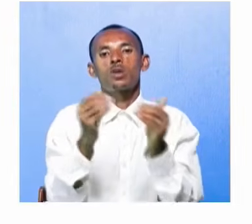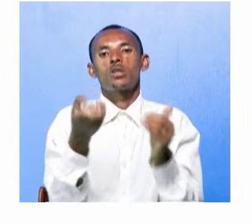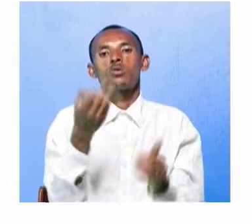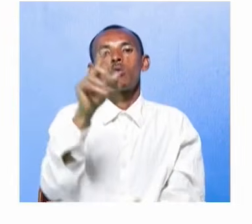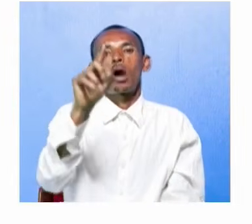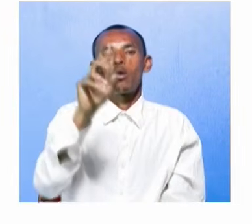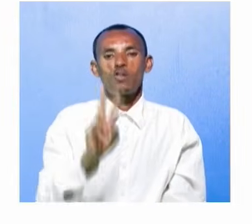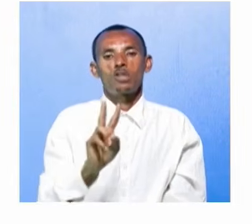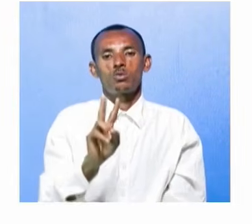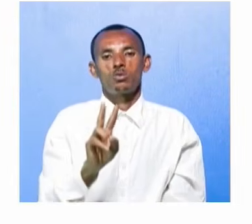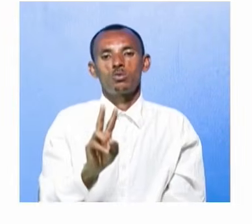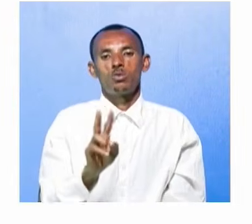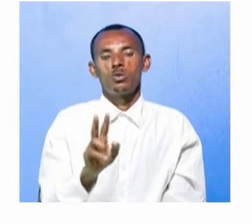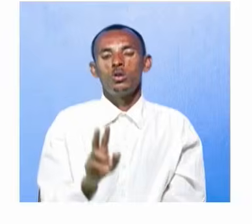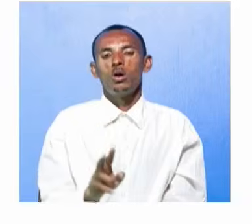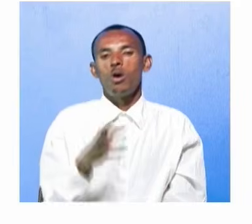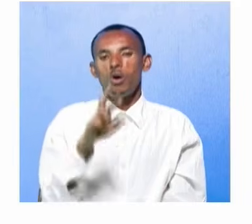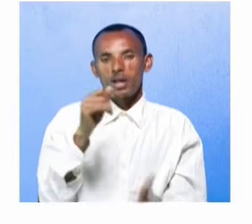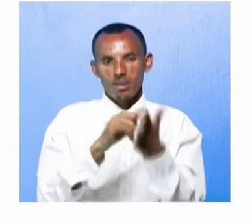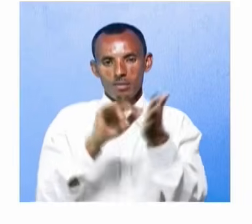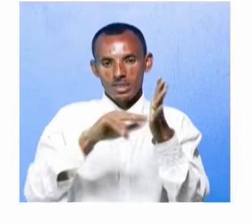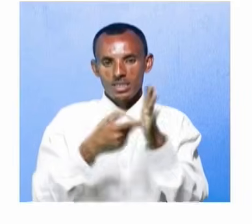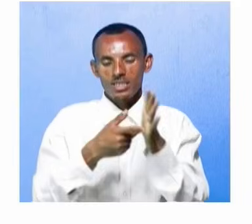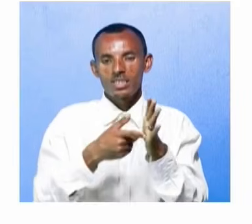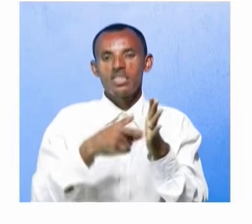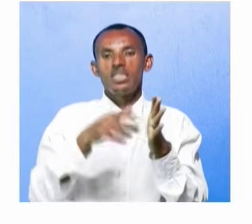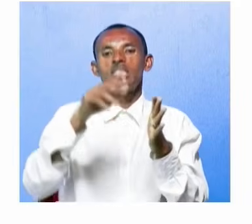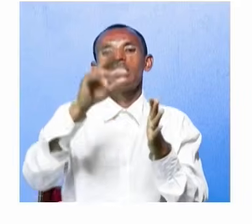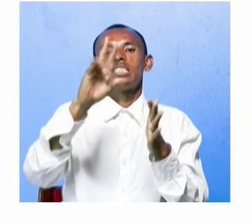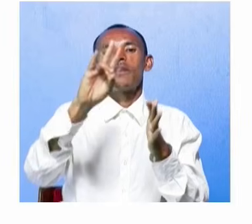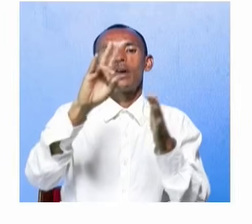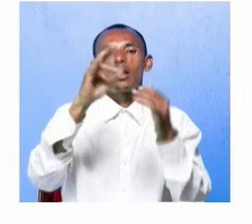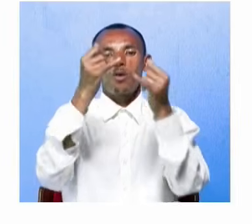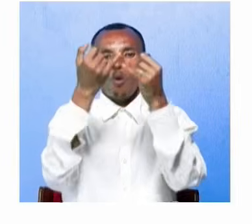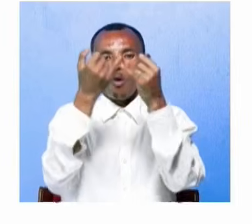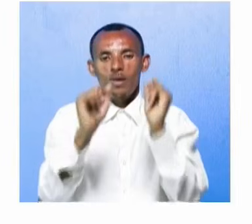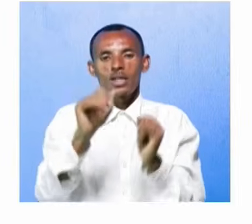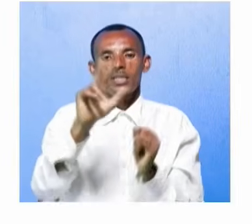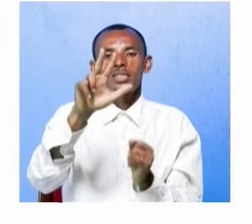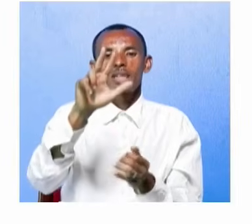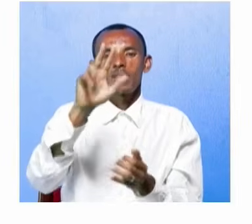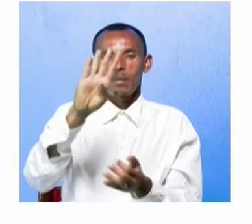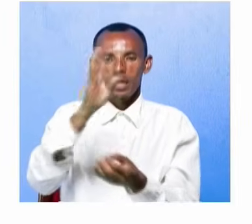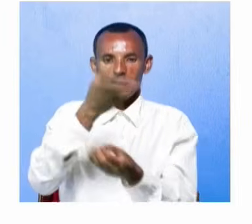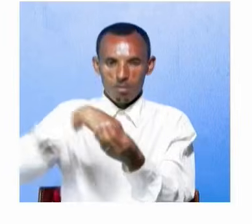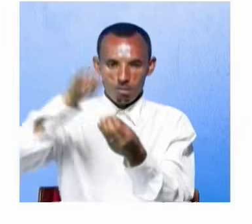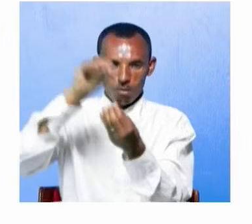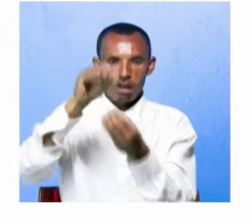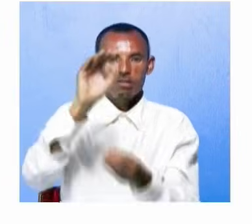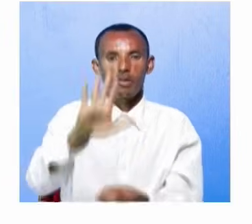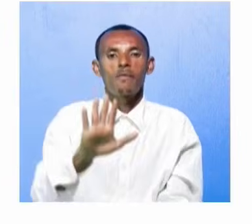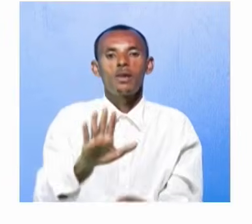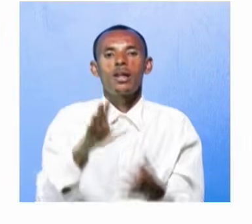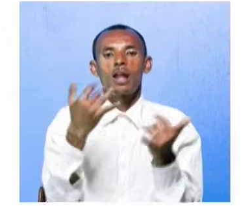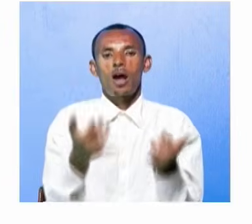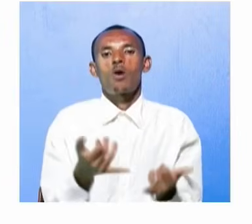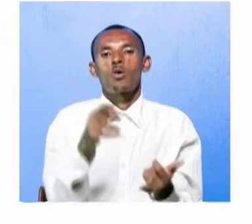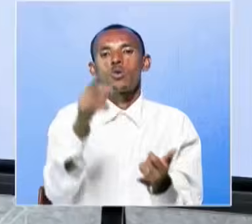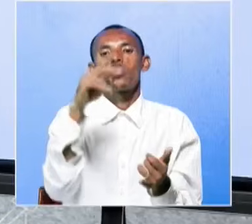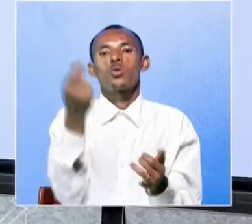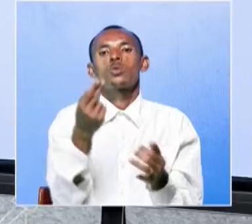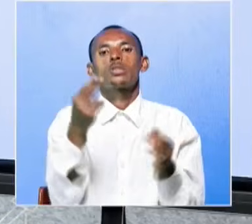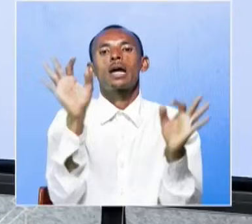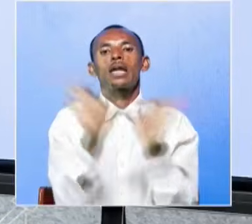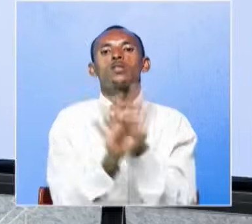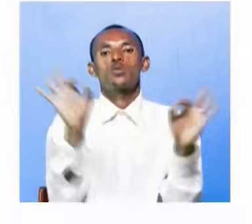This is the same as 7 over 3b plus 5, okay? Now you can take a crisscross